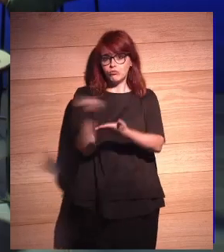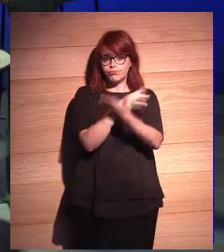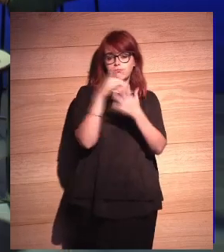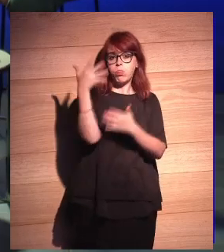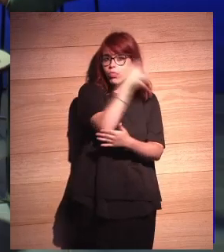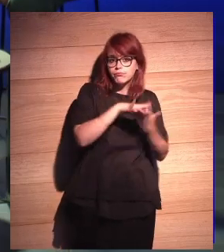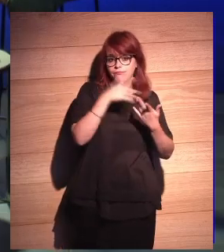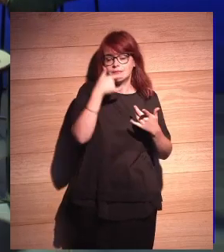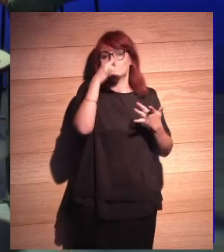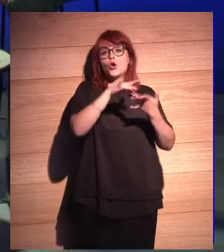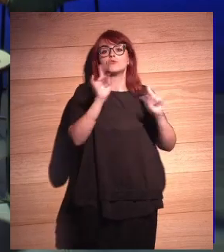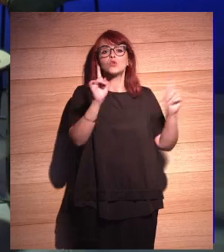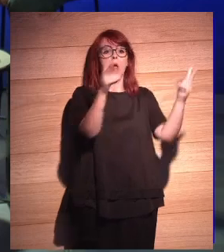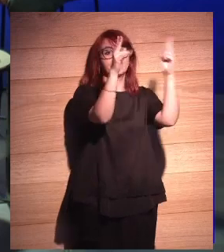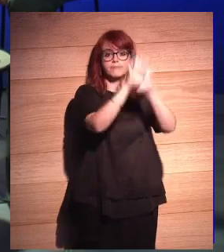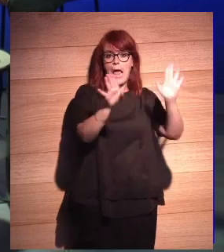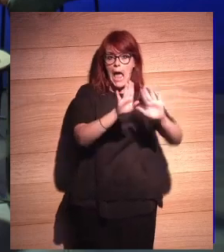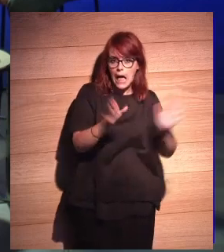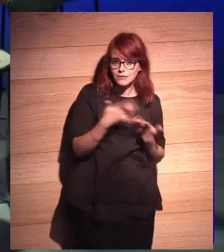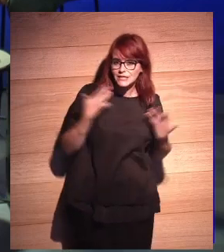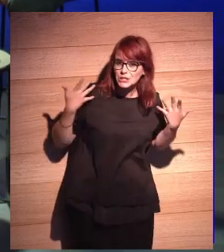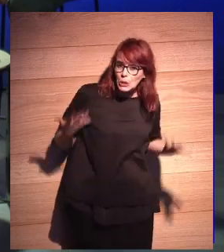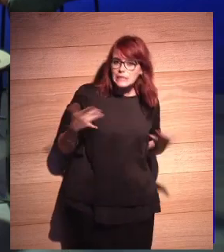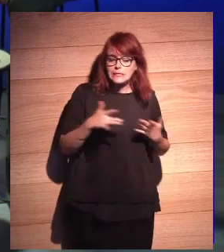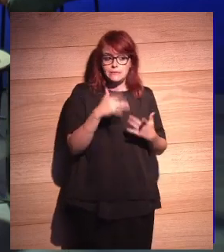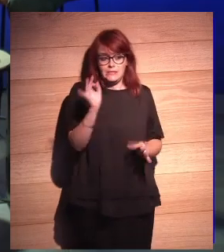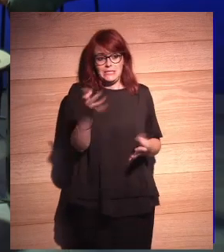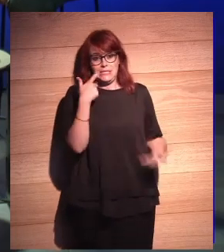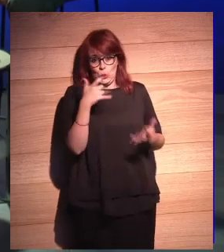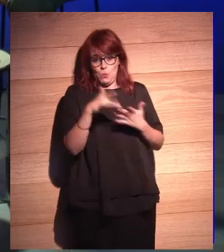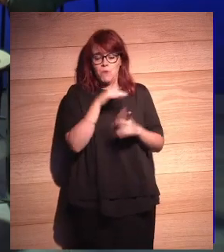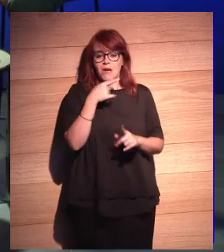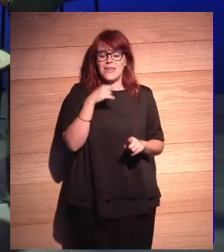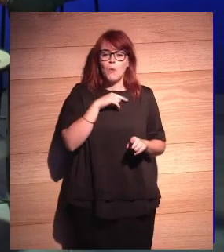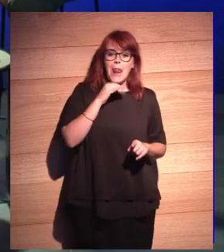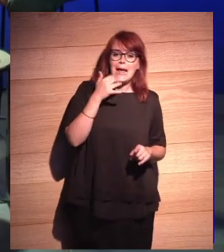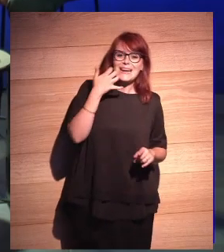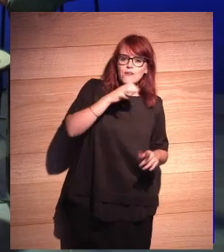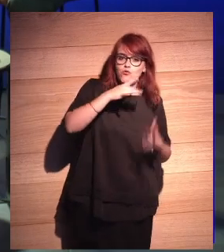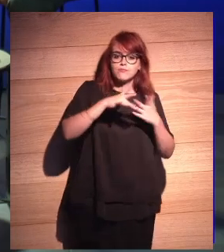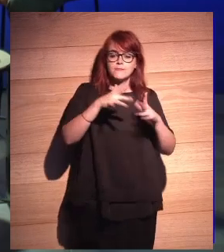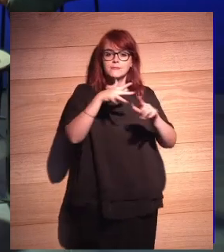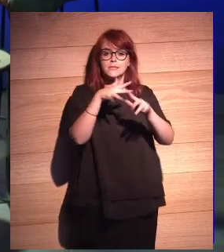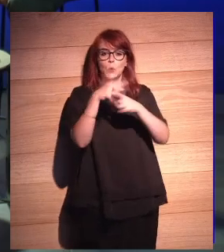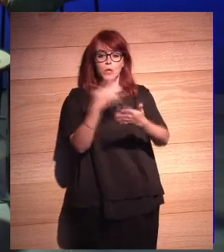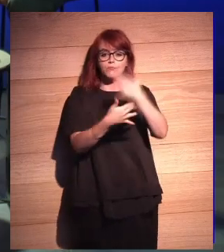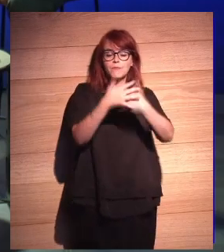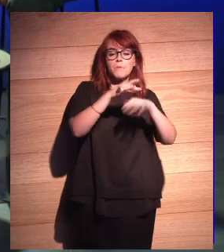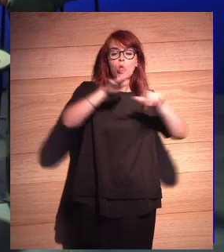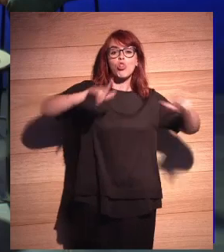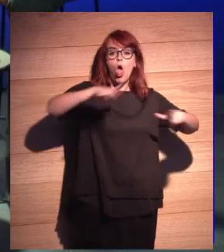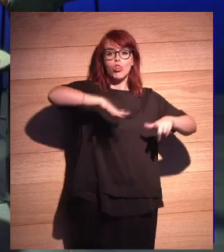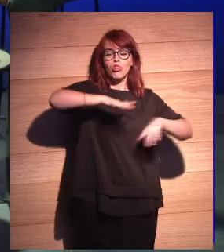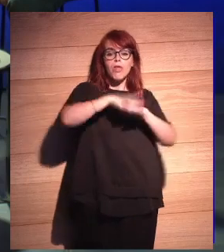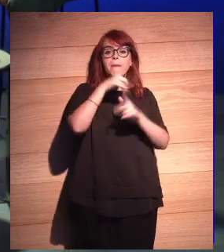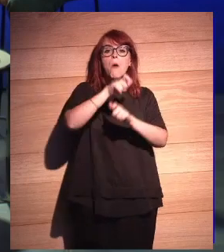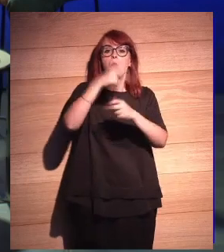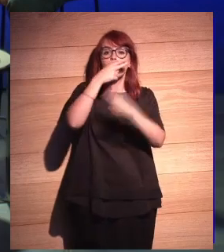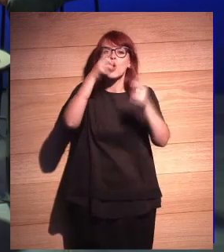at exhibitions, and people at the end of the day never watch them in full. So I think there is